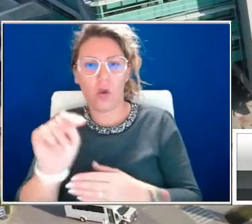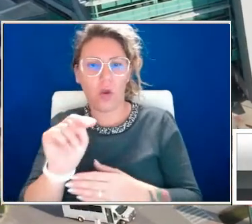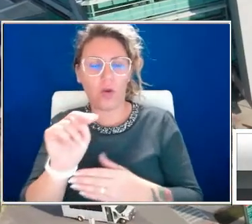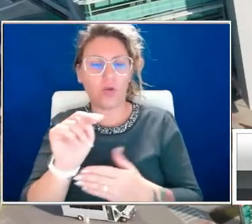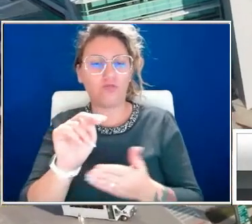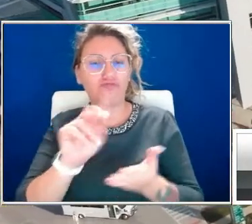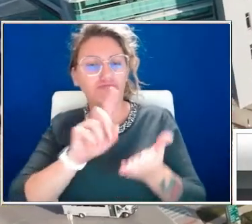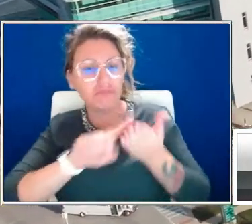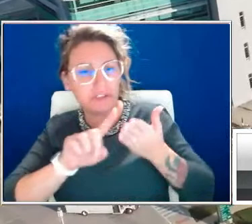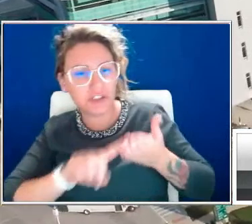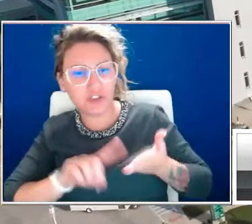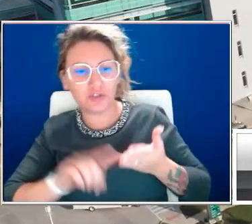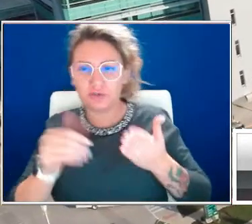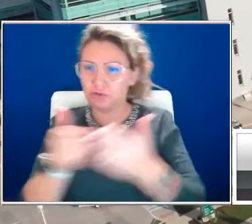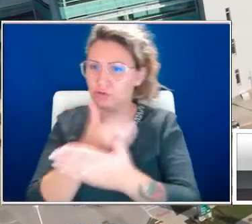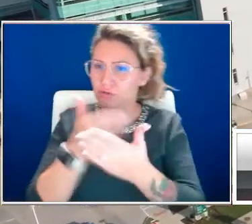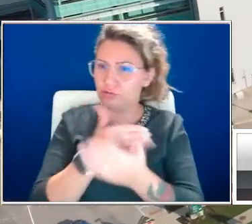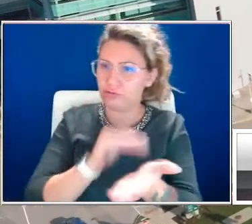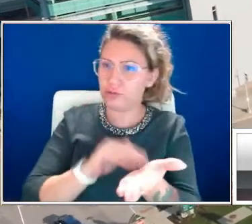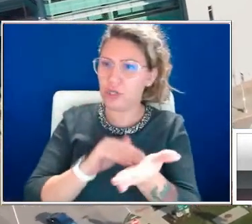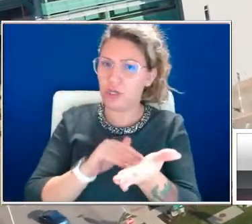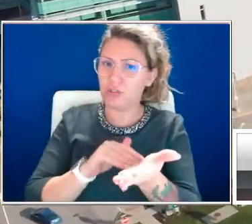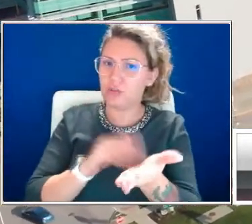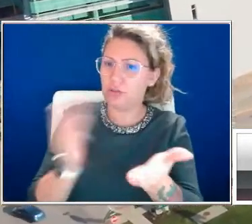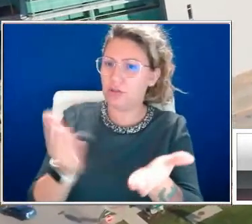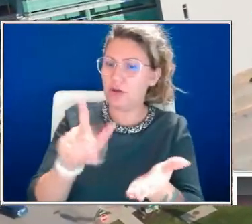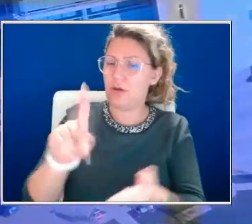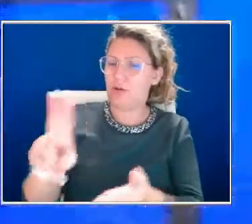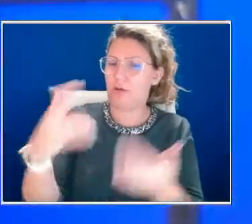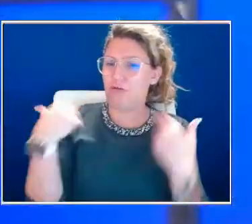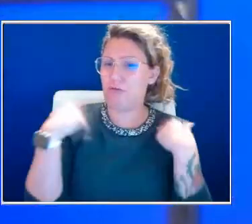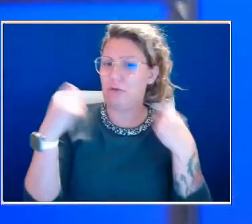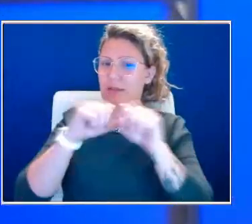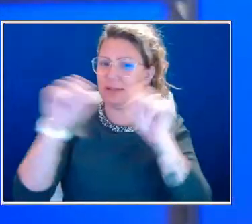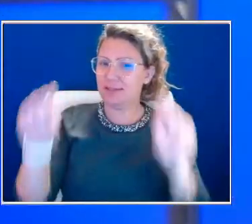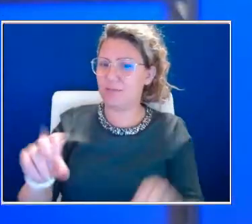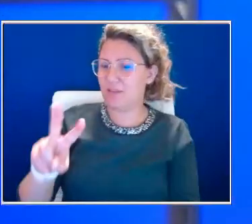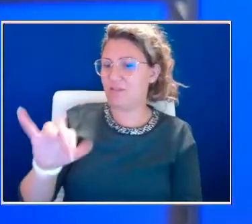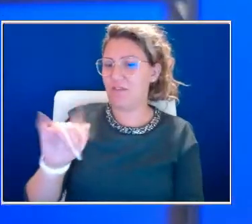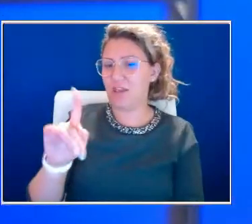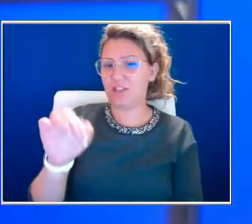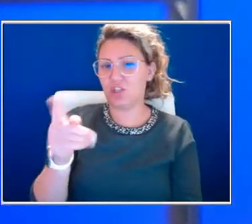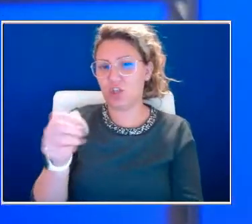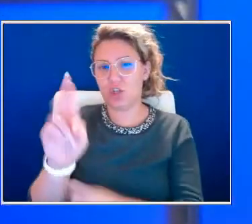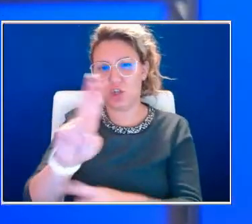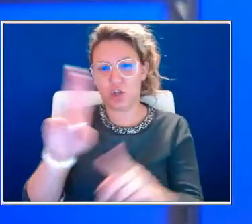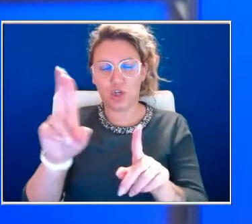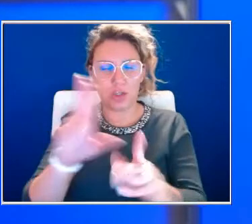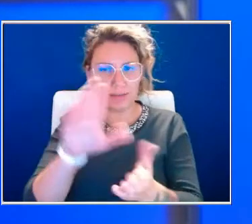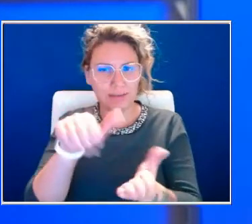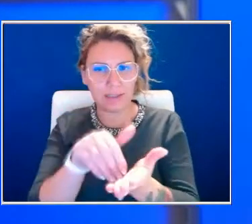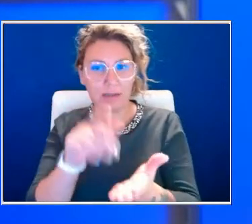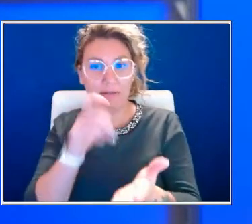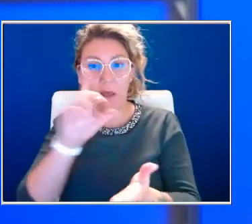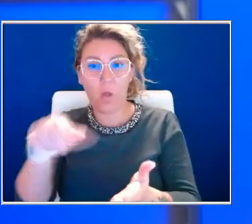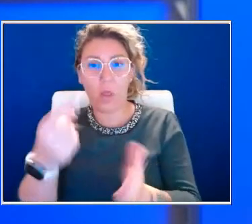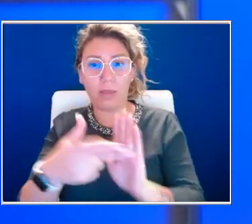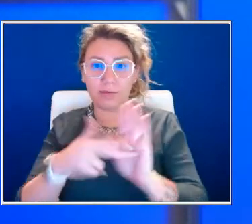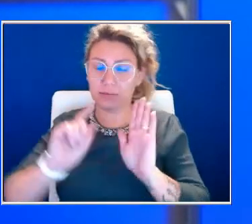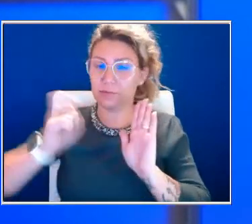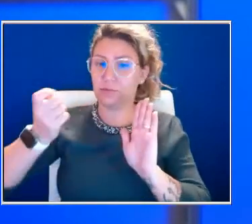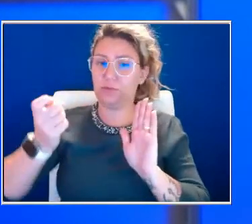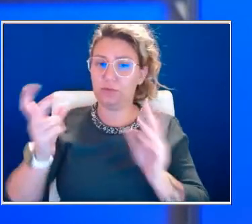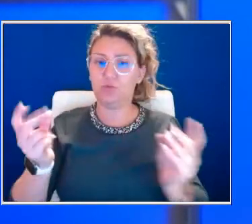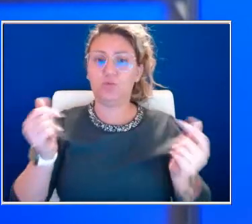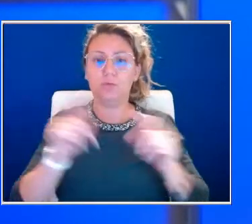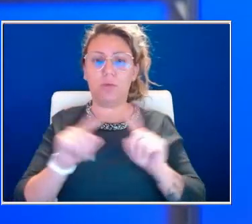at the University of Kansas Health System at our vascular center. That doctor not only diagnosed her quickly, but also had a procedure